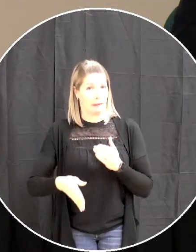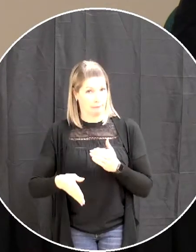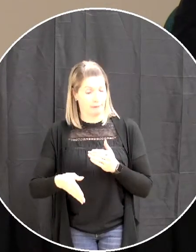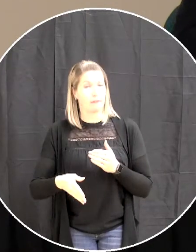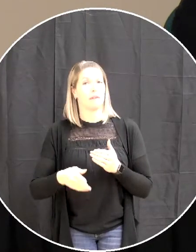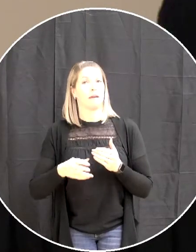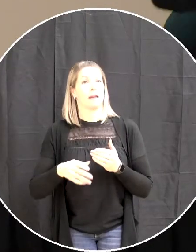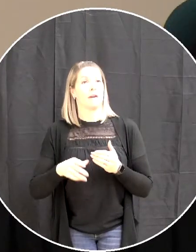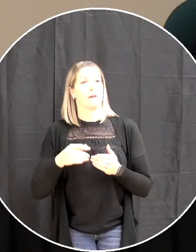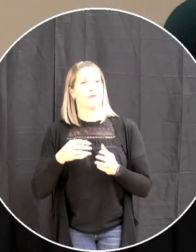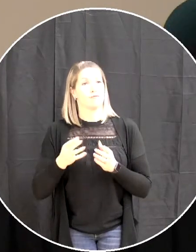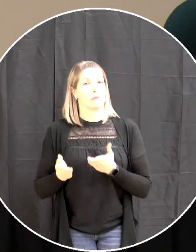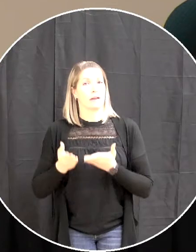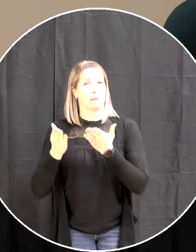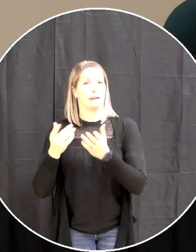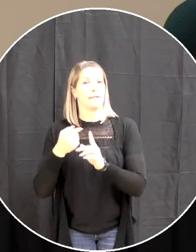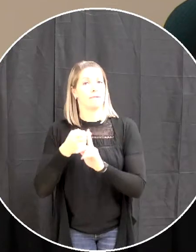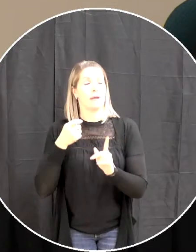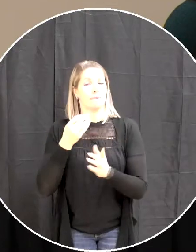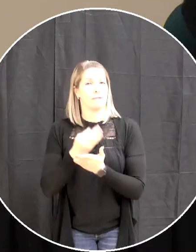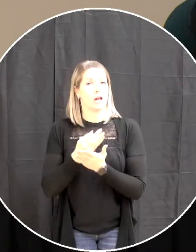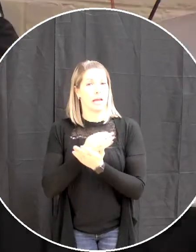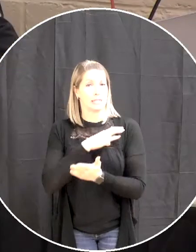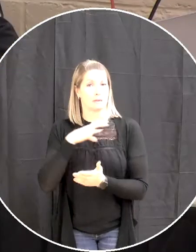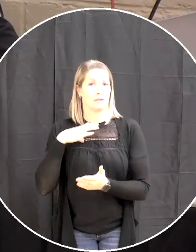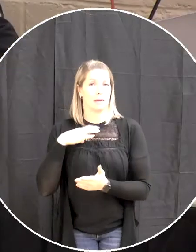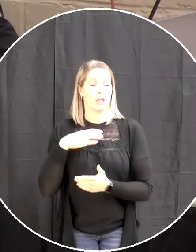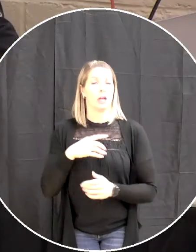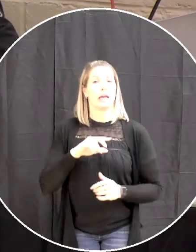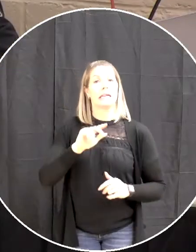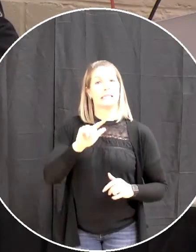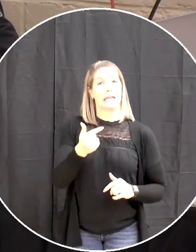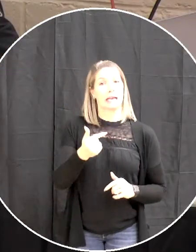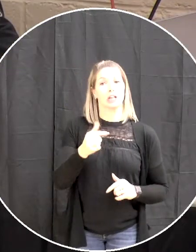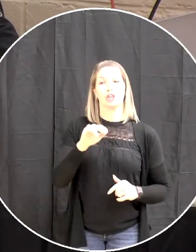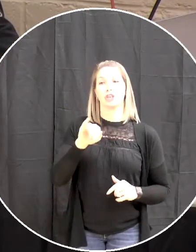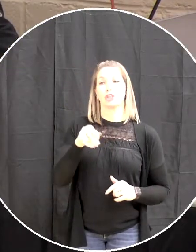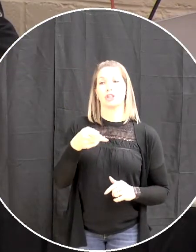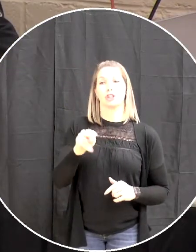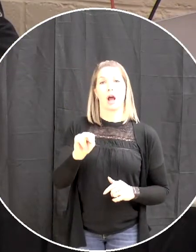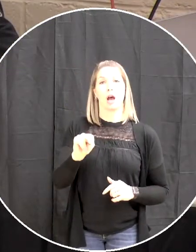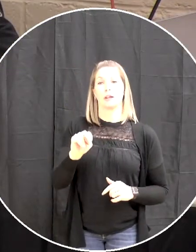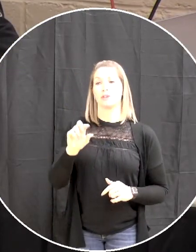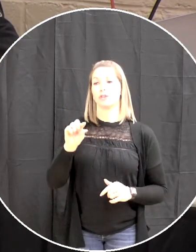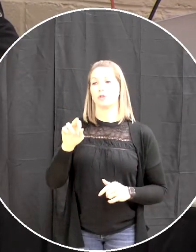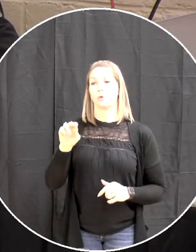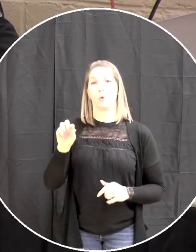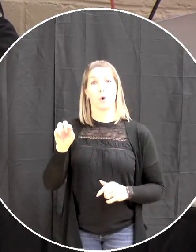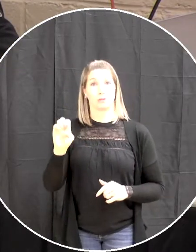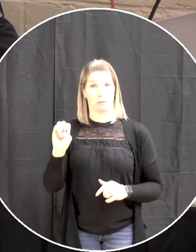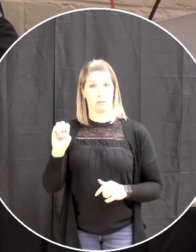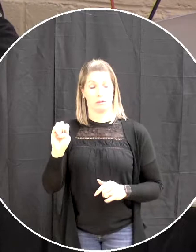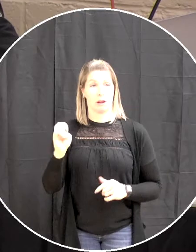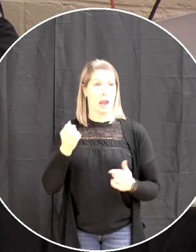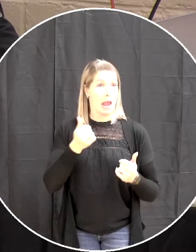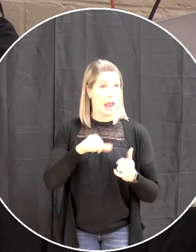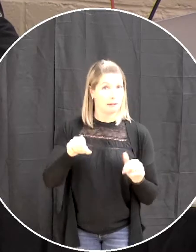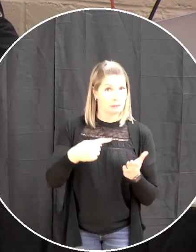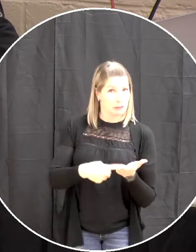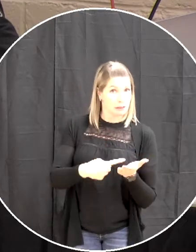Committee. So moved. Seconded by John George. Any questions, discussion from the trustees around the table?